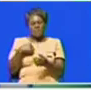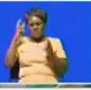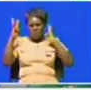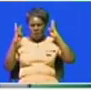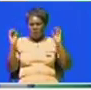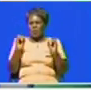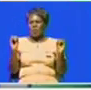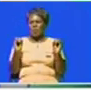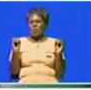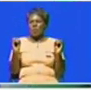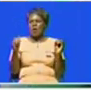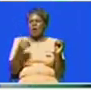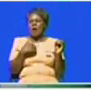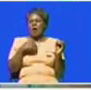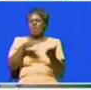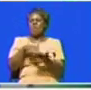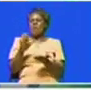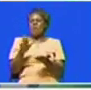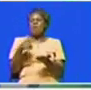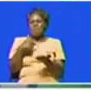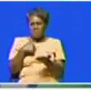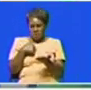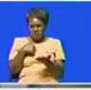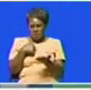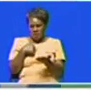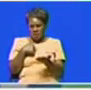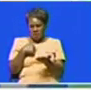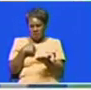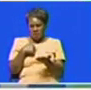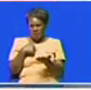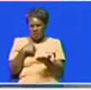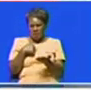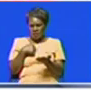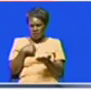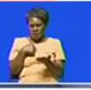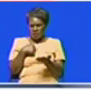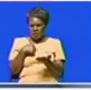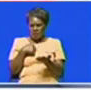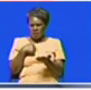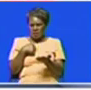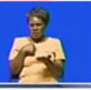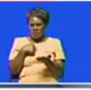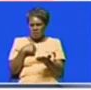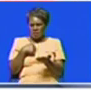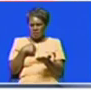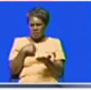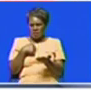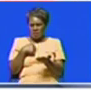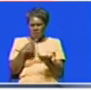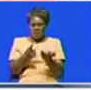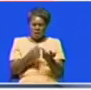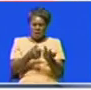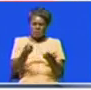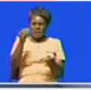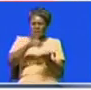worried that we shall have that or even more come October 17th. Senator, but why didn't the Jubilee Party ask for a recount of the